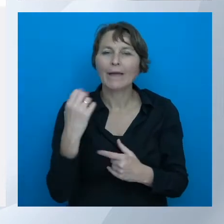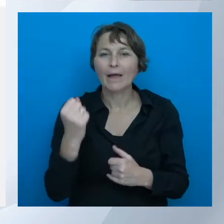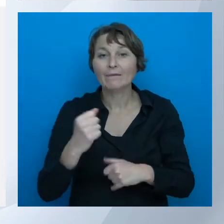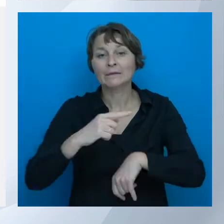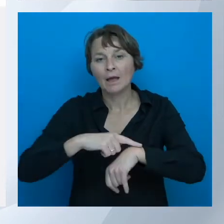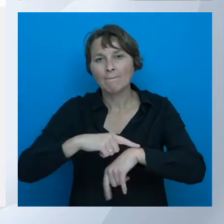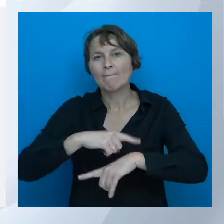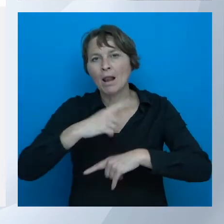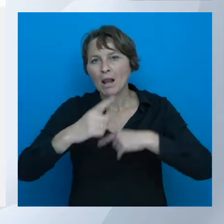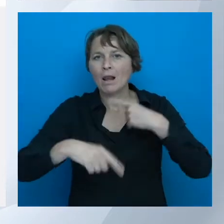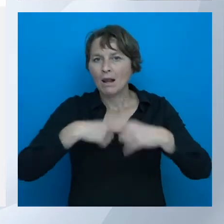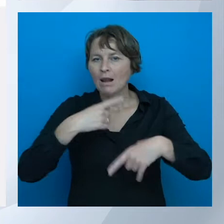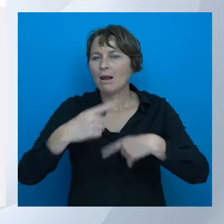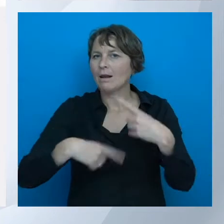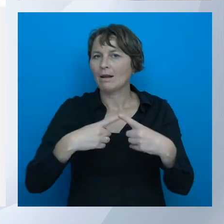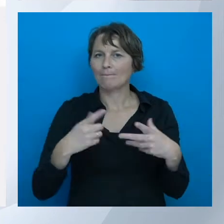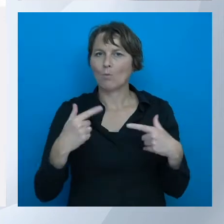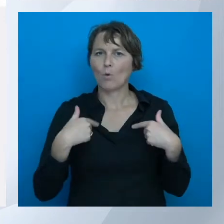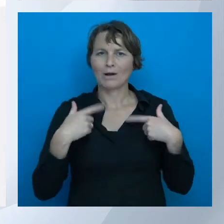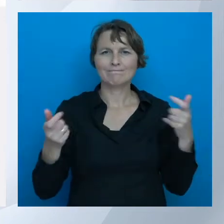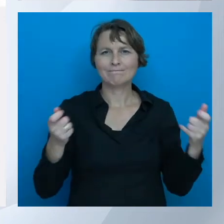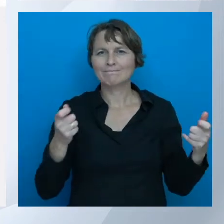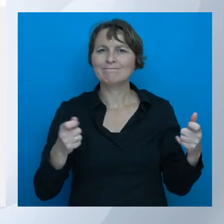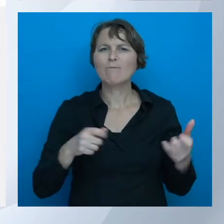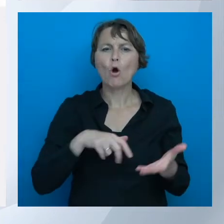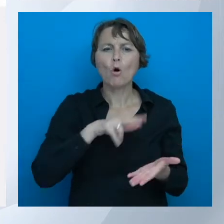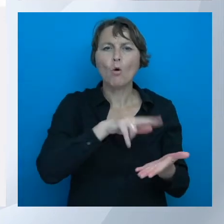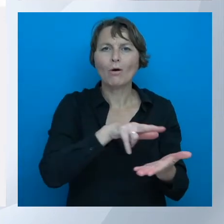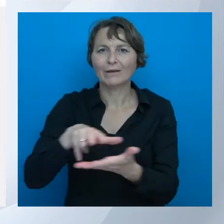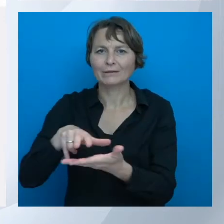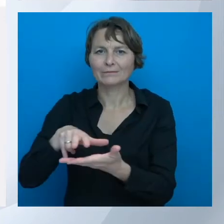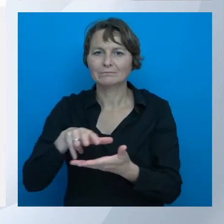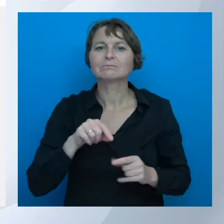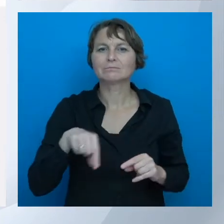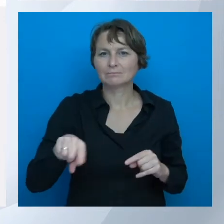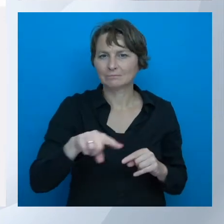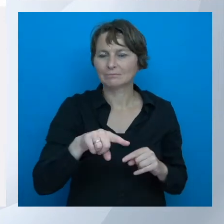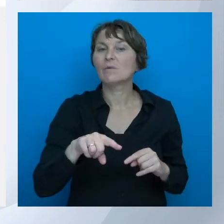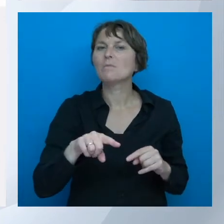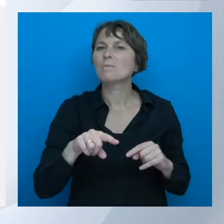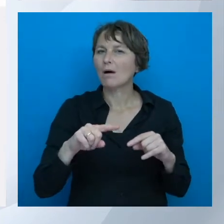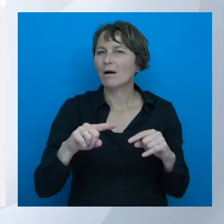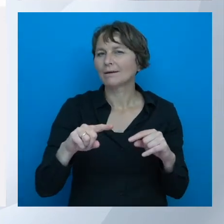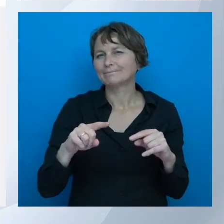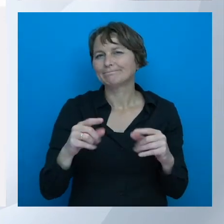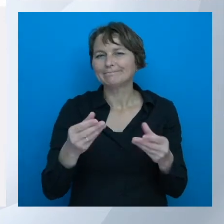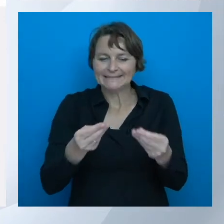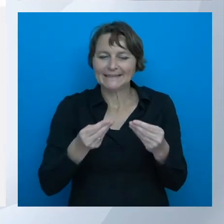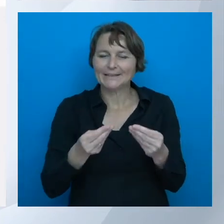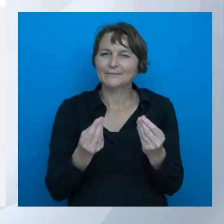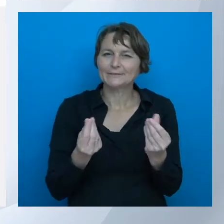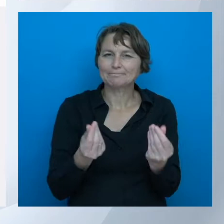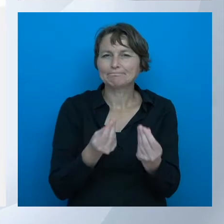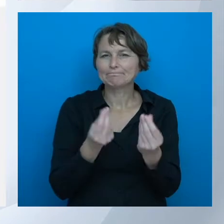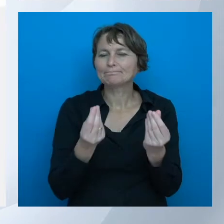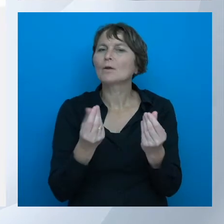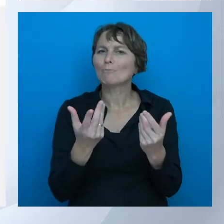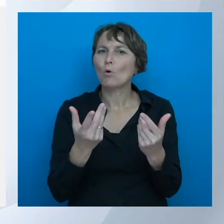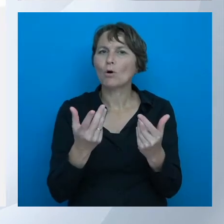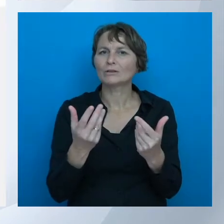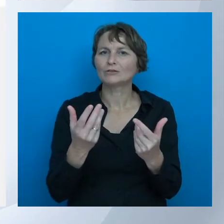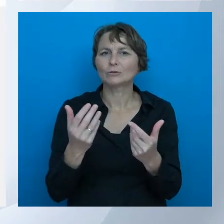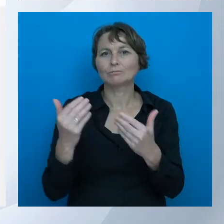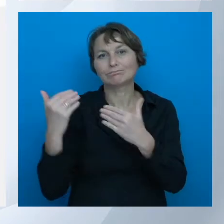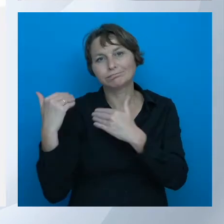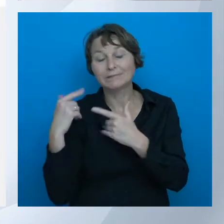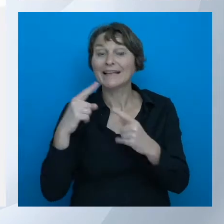over authentication, but it brings more to your load, because if you have a runtime,